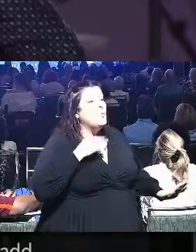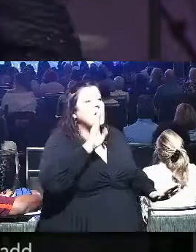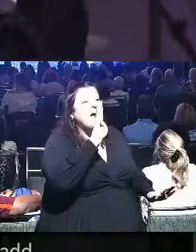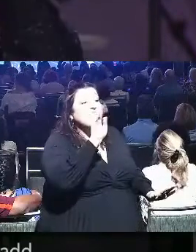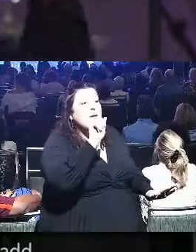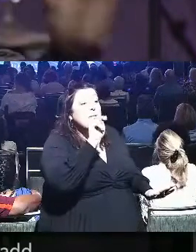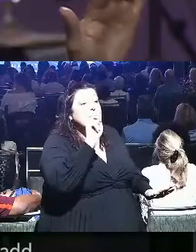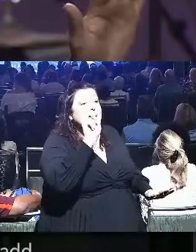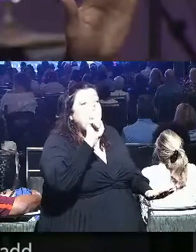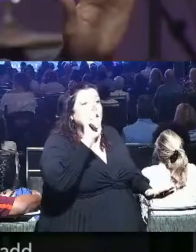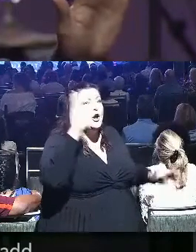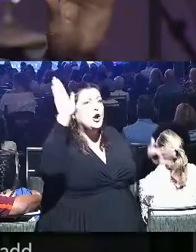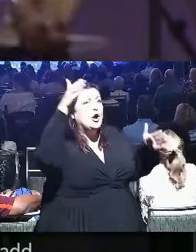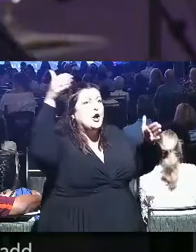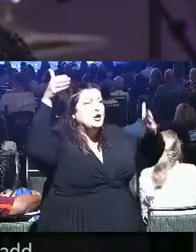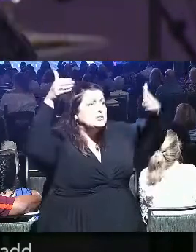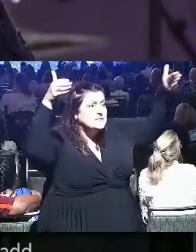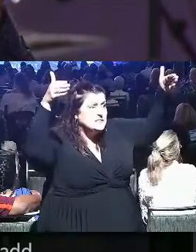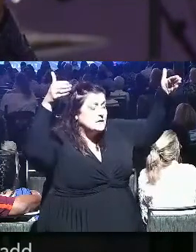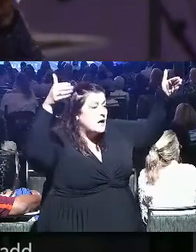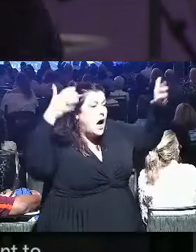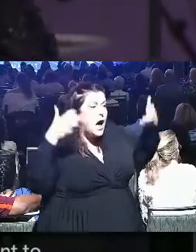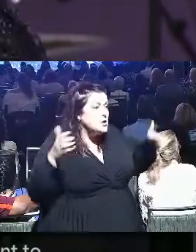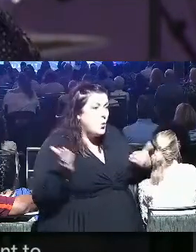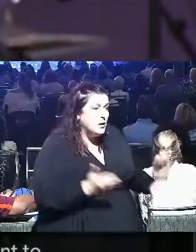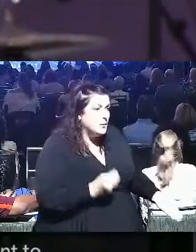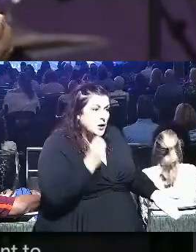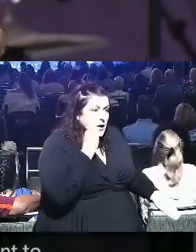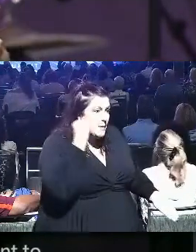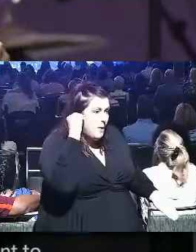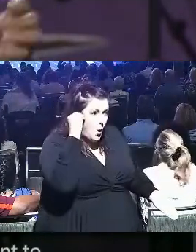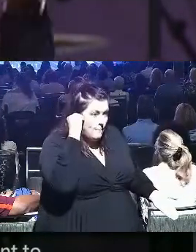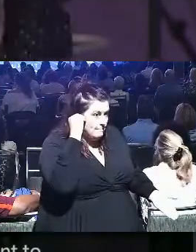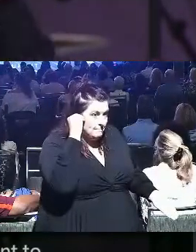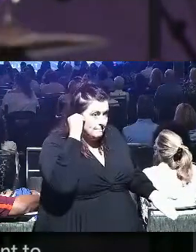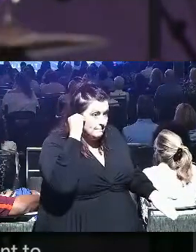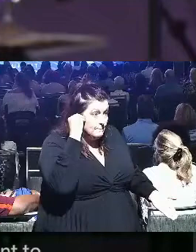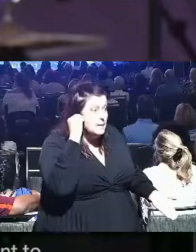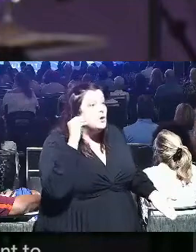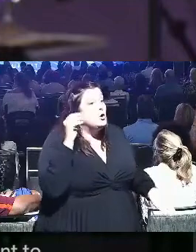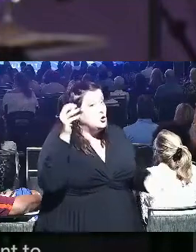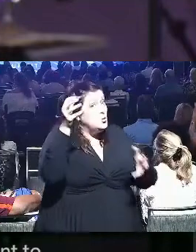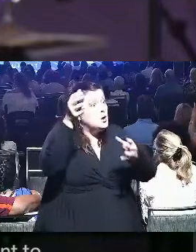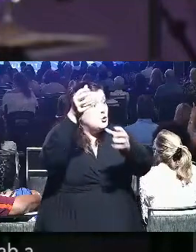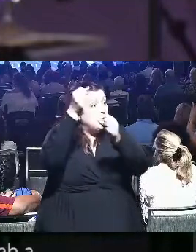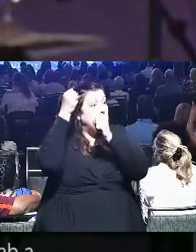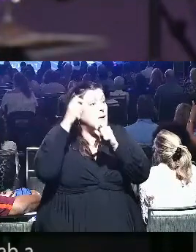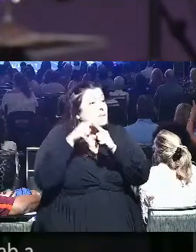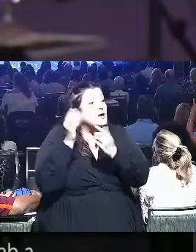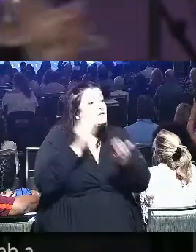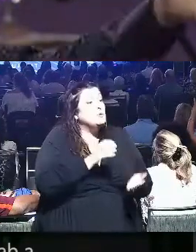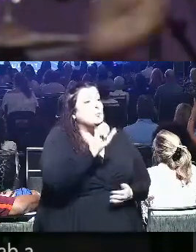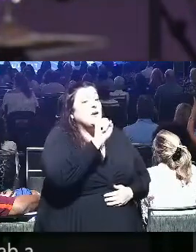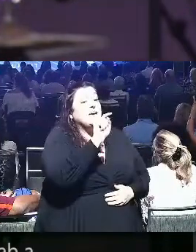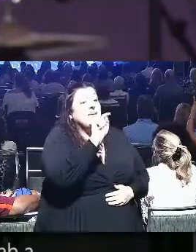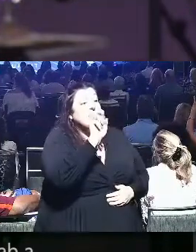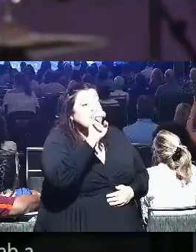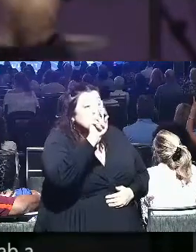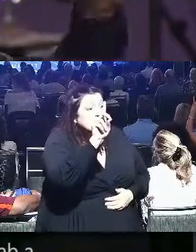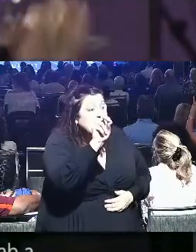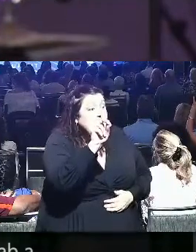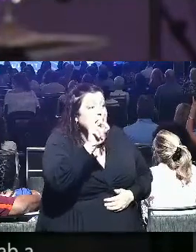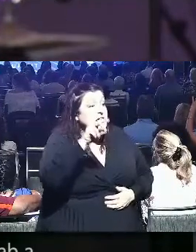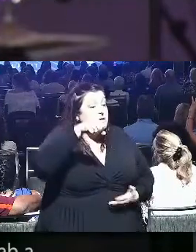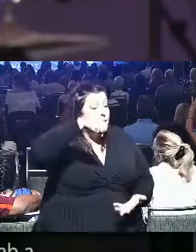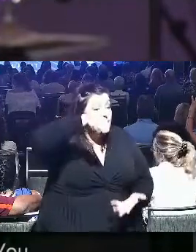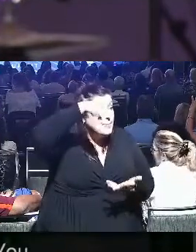again, I don't want to take them home. Don't just grab the banner, though. If you grab a banner, you have to take that stand. The bag is already there. You can fold it up. You